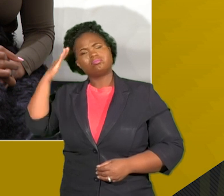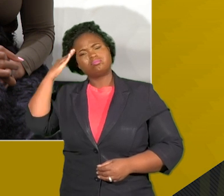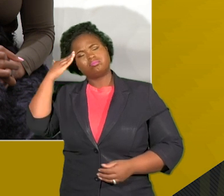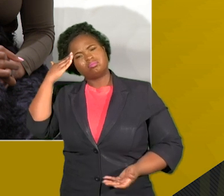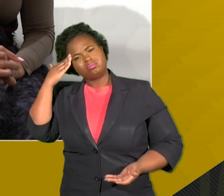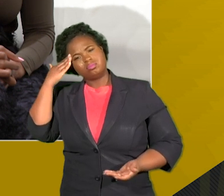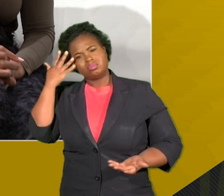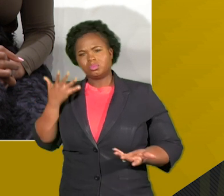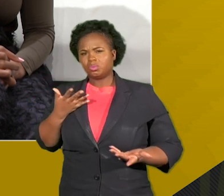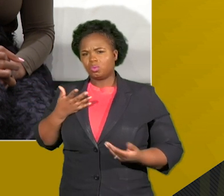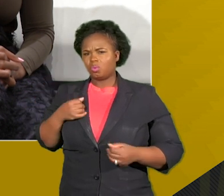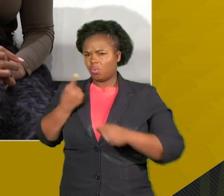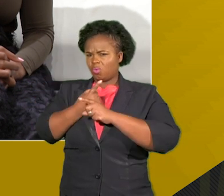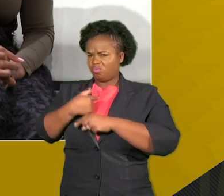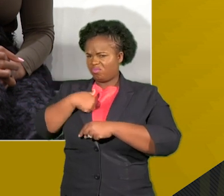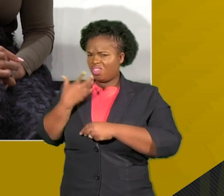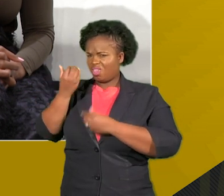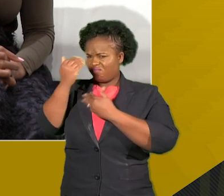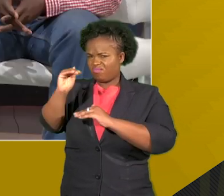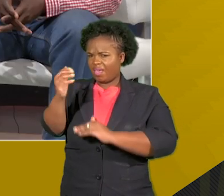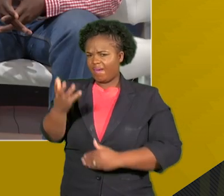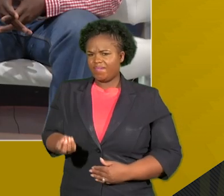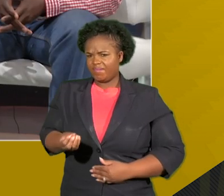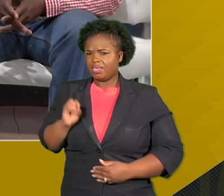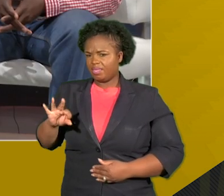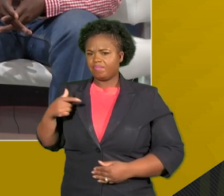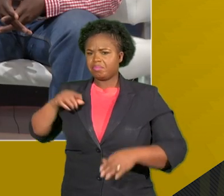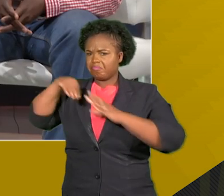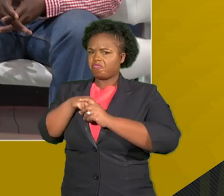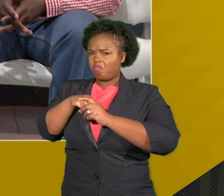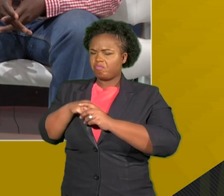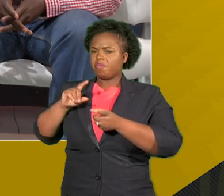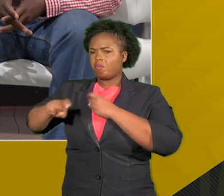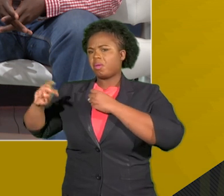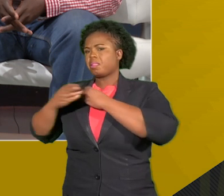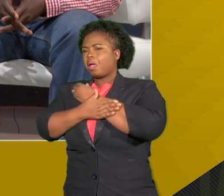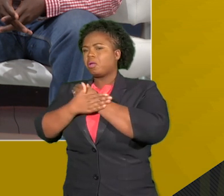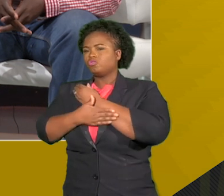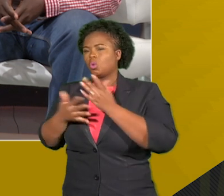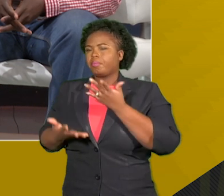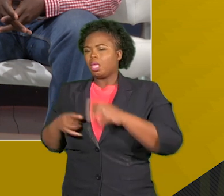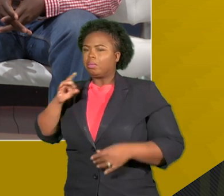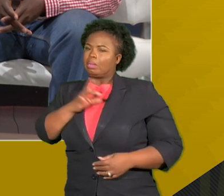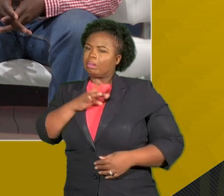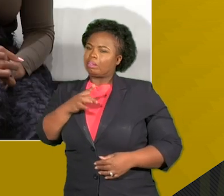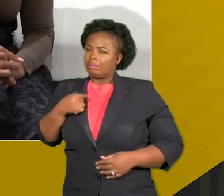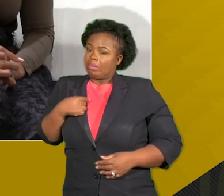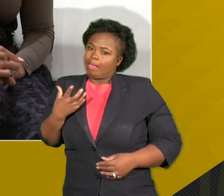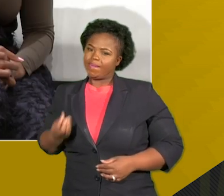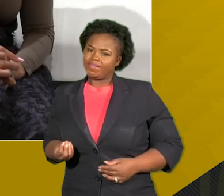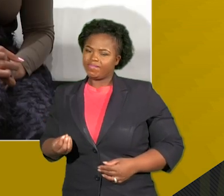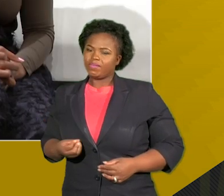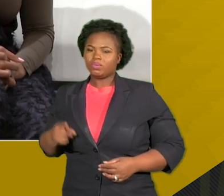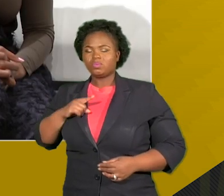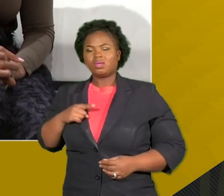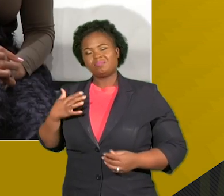know if there are restrictions, if there are foreigners involved. Maybe it's just the fear that we have when others. So